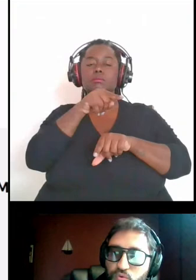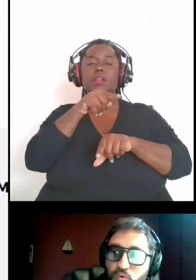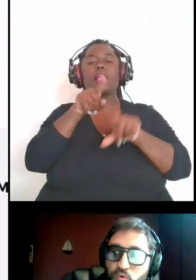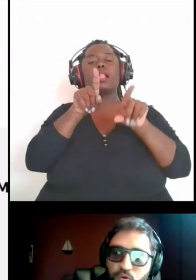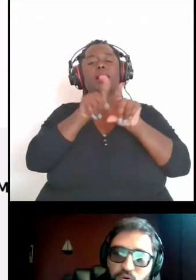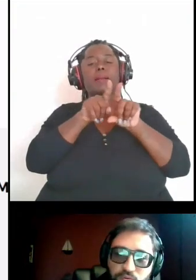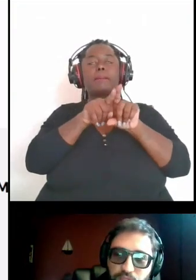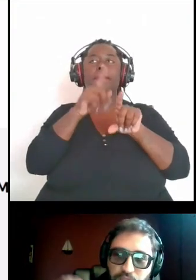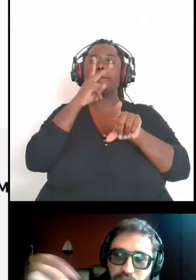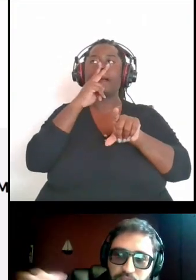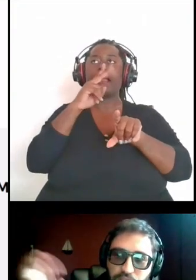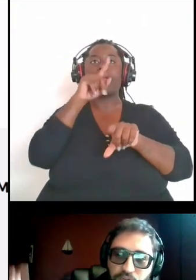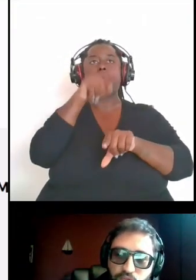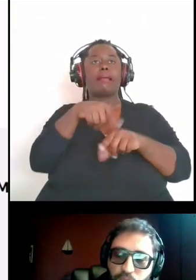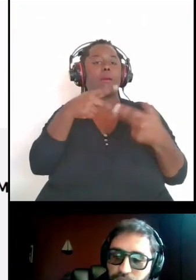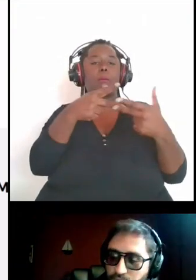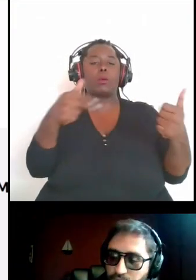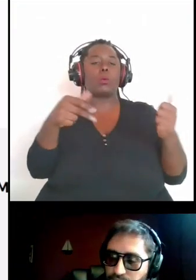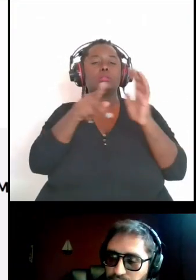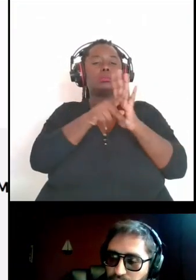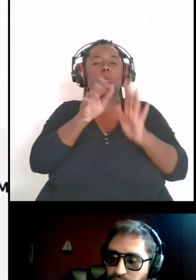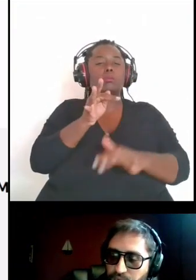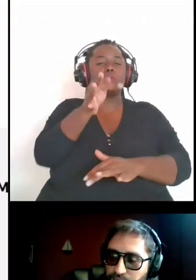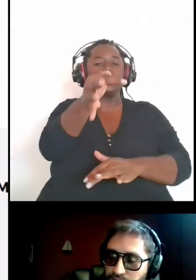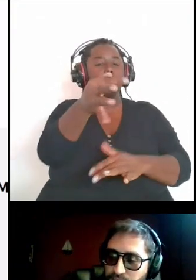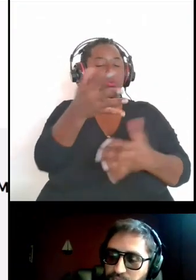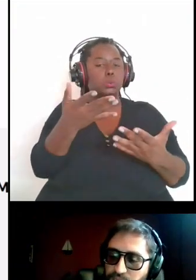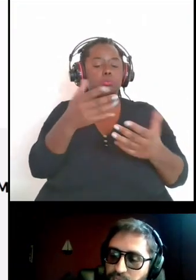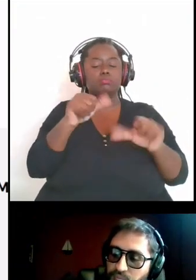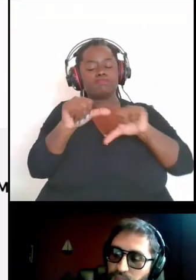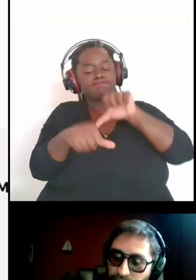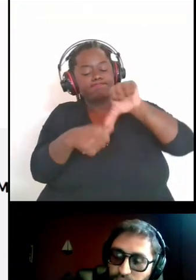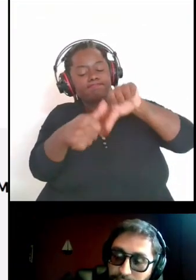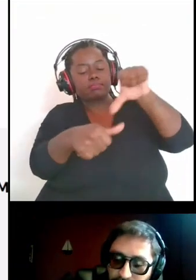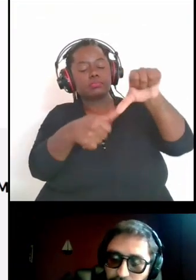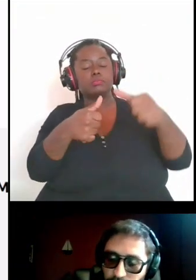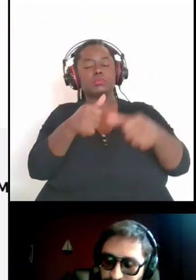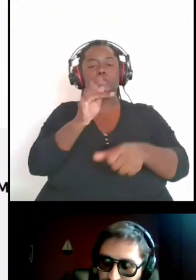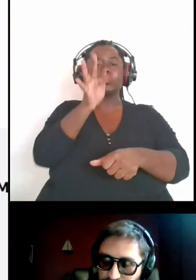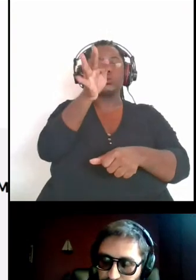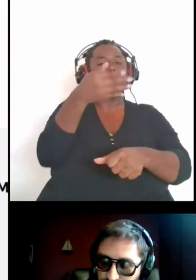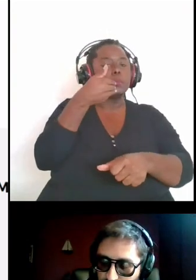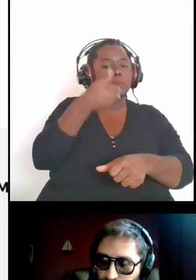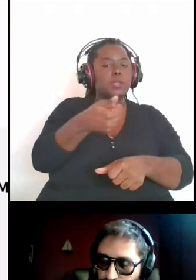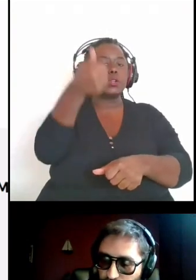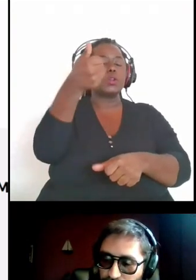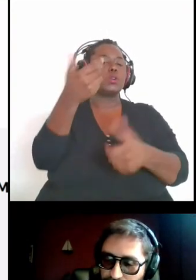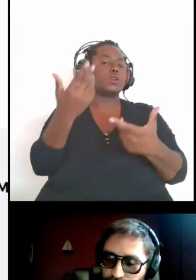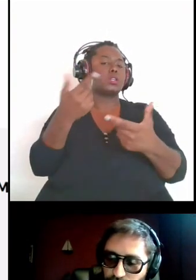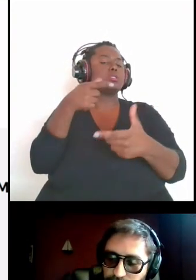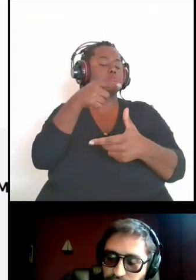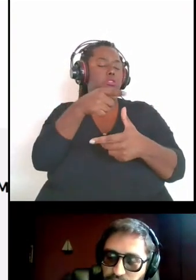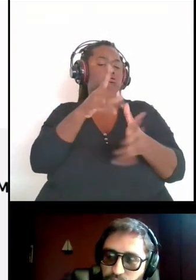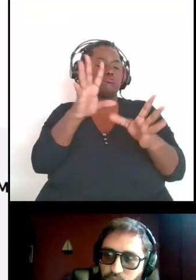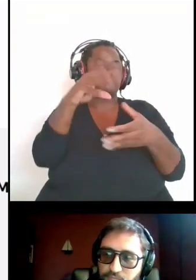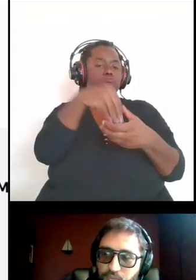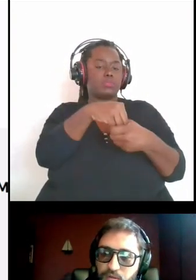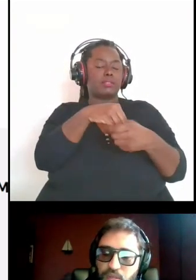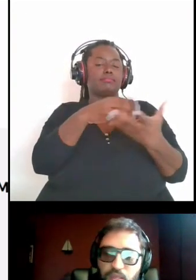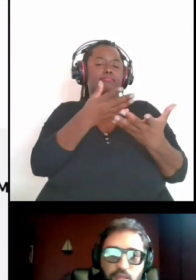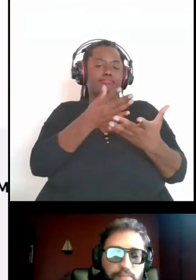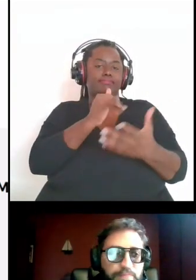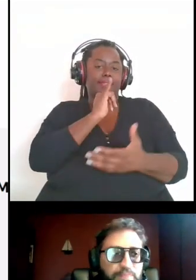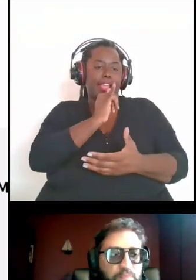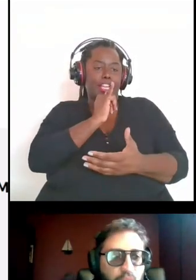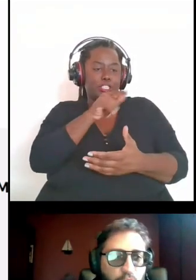sometimes activism has to do with the future transformation towards a better future that's part of the